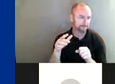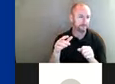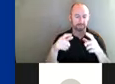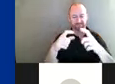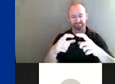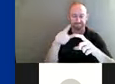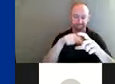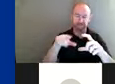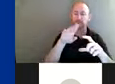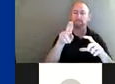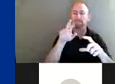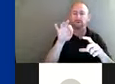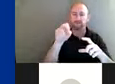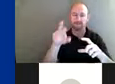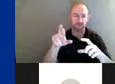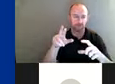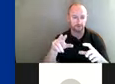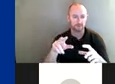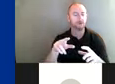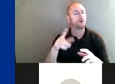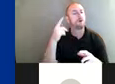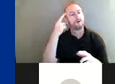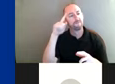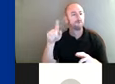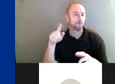buffer around that centroid so we could harvest